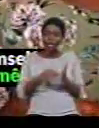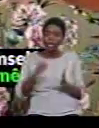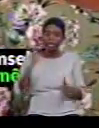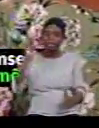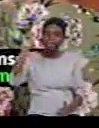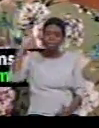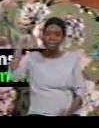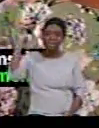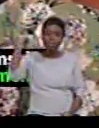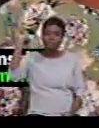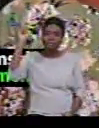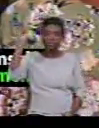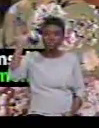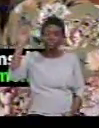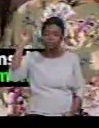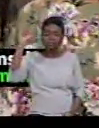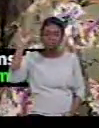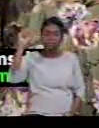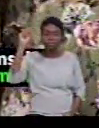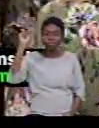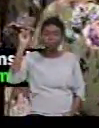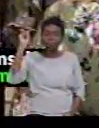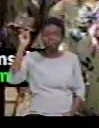against himself,